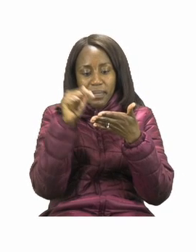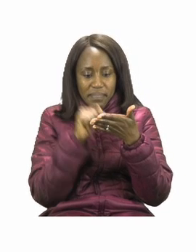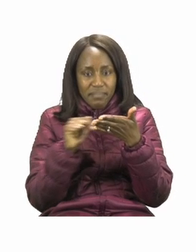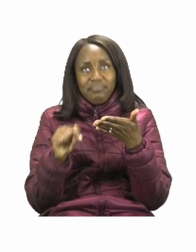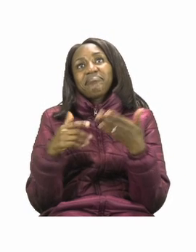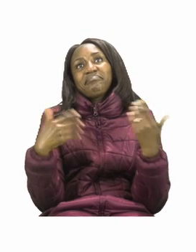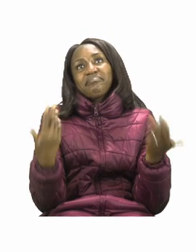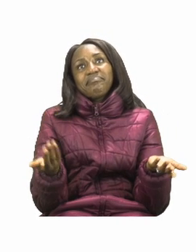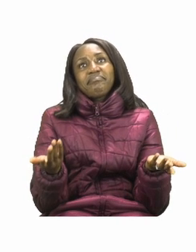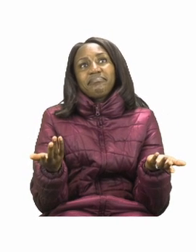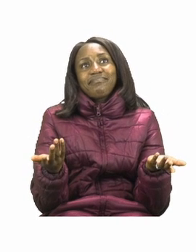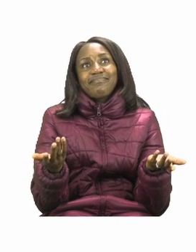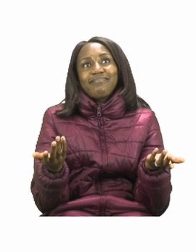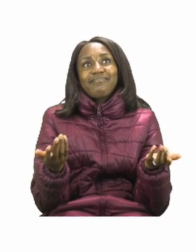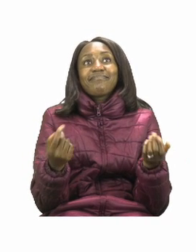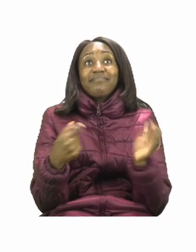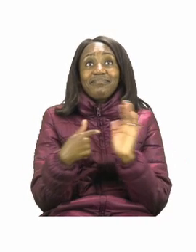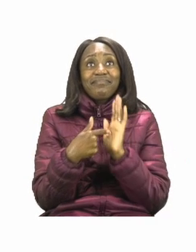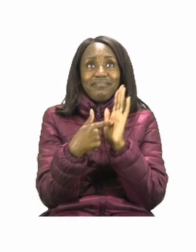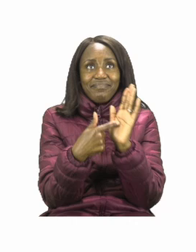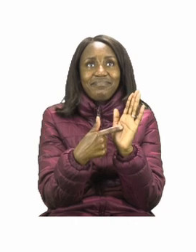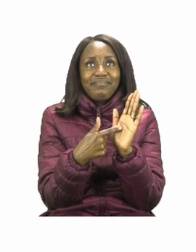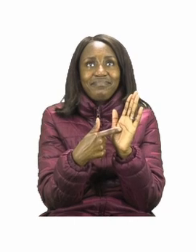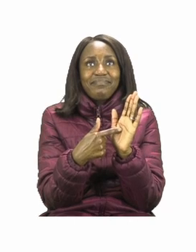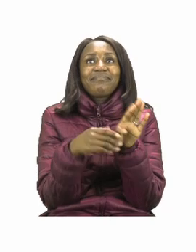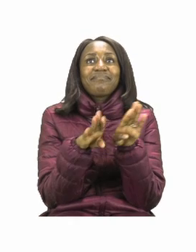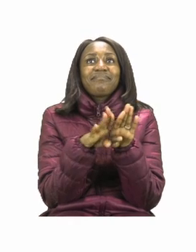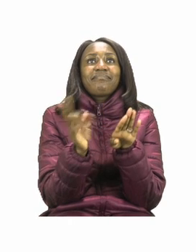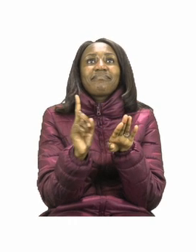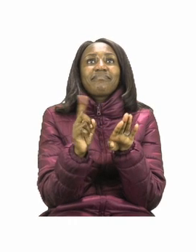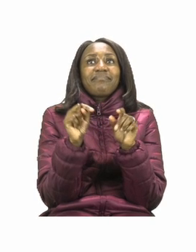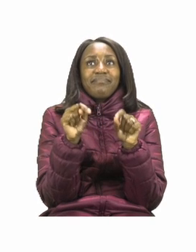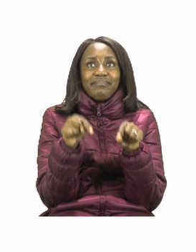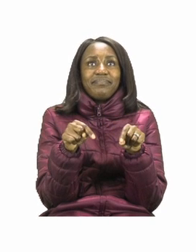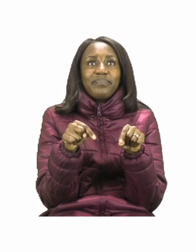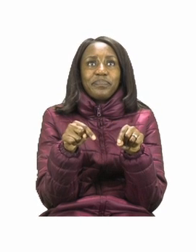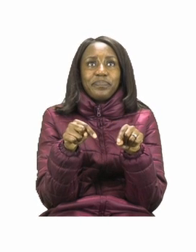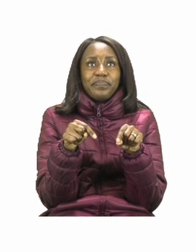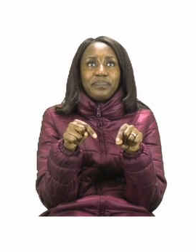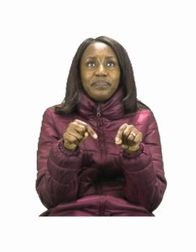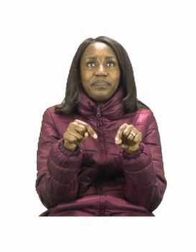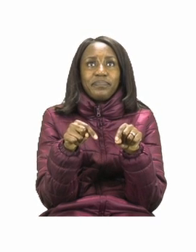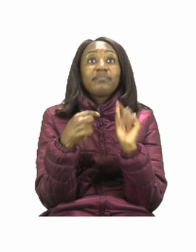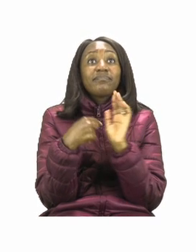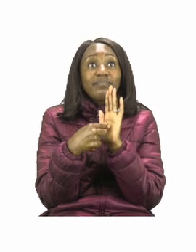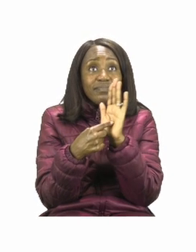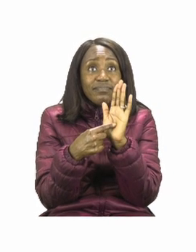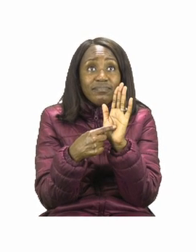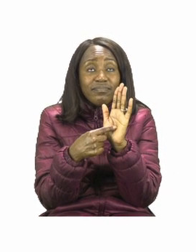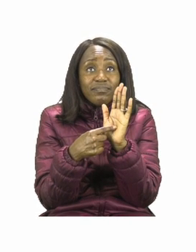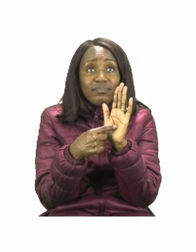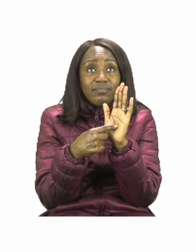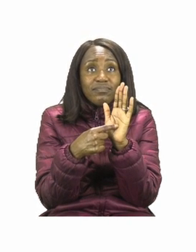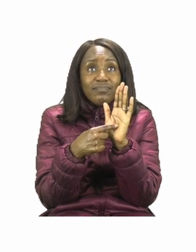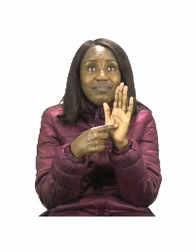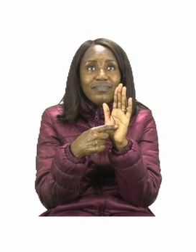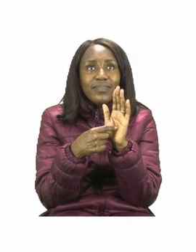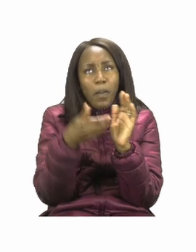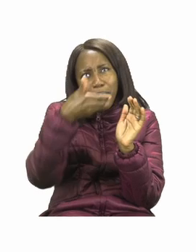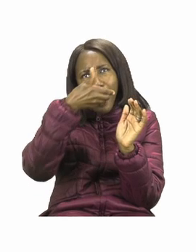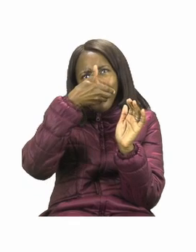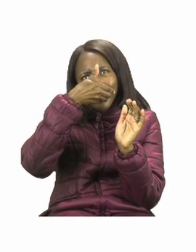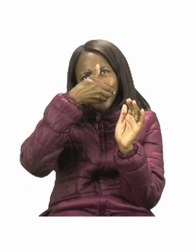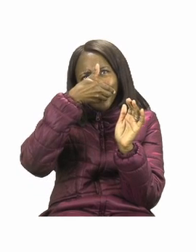So these are the fractions that we will be dealing with today. They even show you with the beautiful pizza,